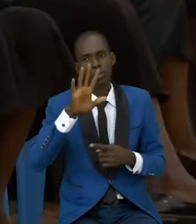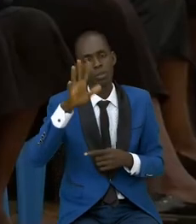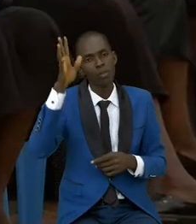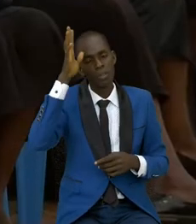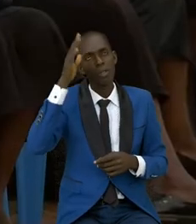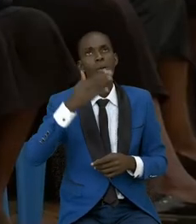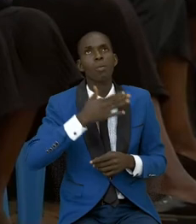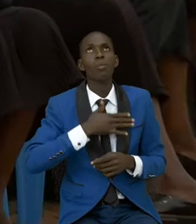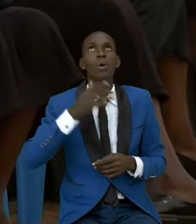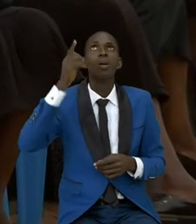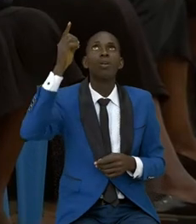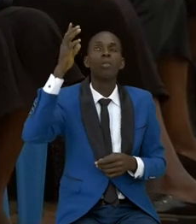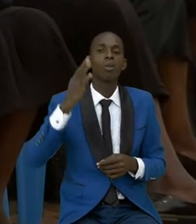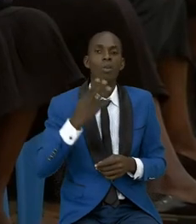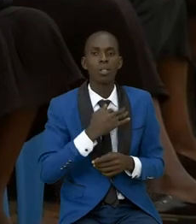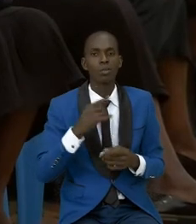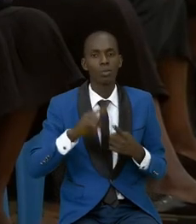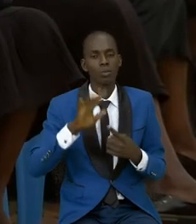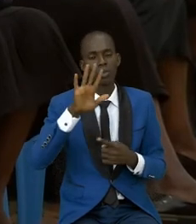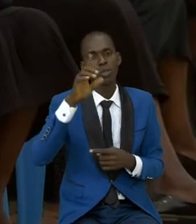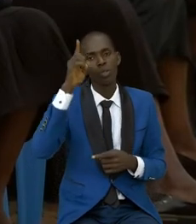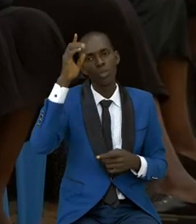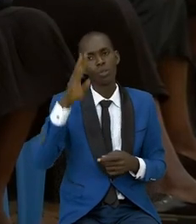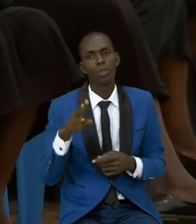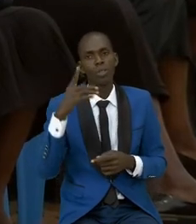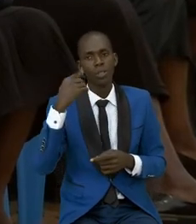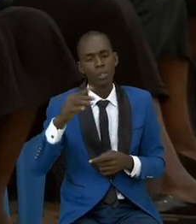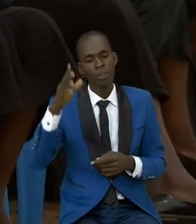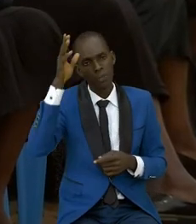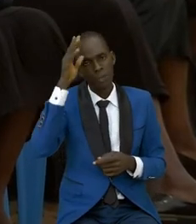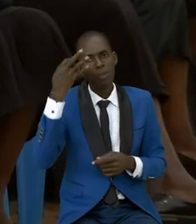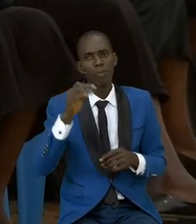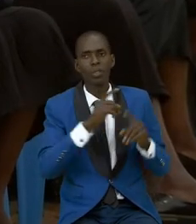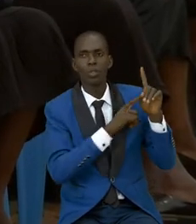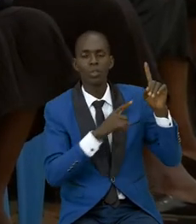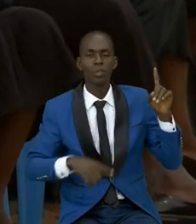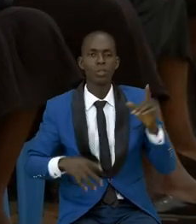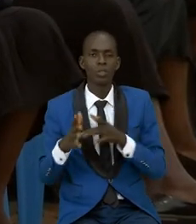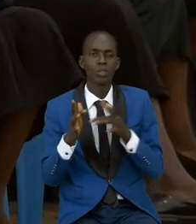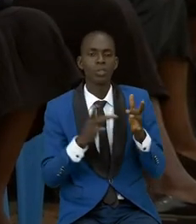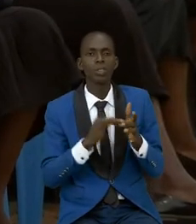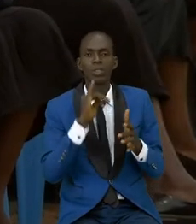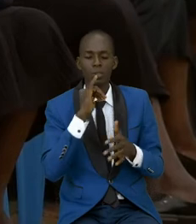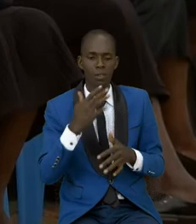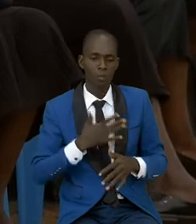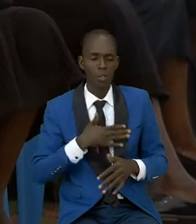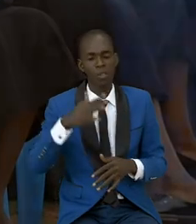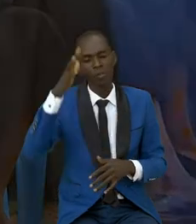God and your God. The Father of the Lord Jesus is my Father.